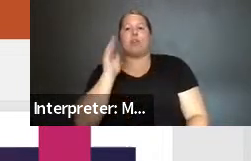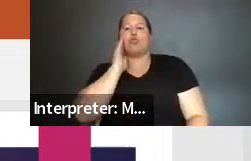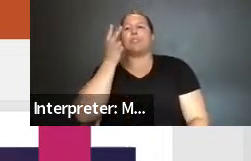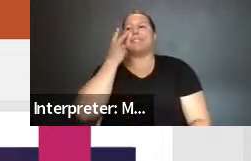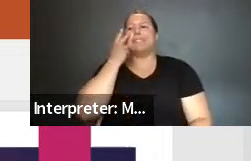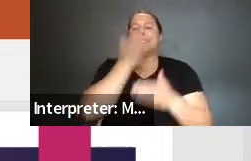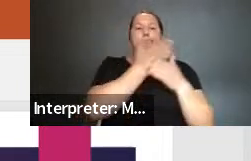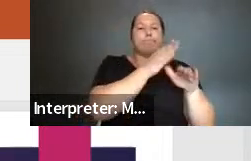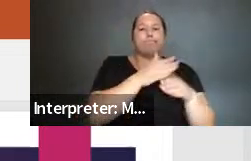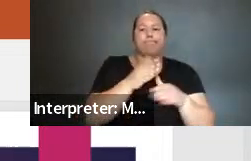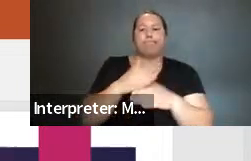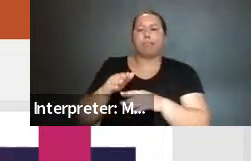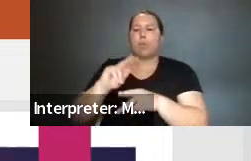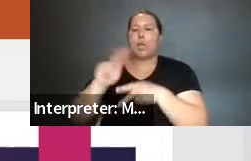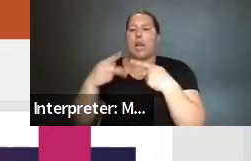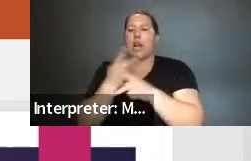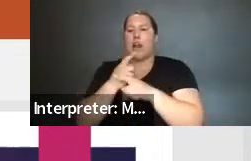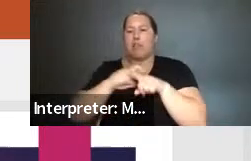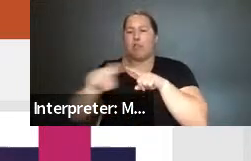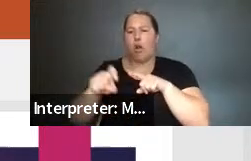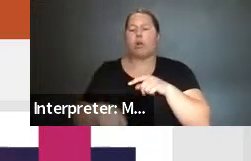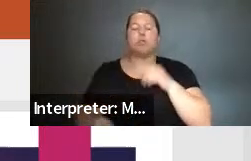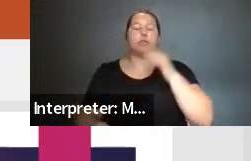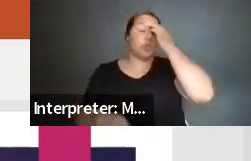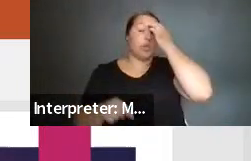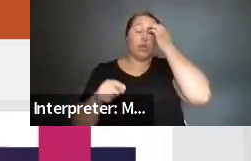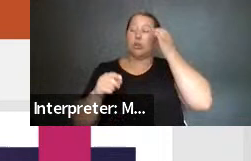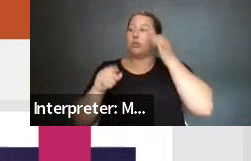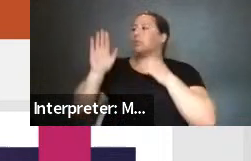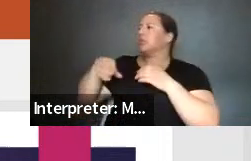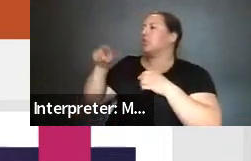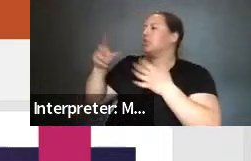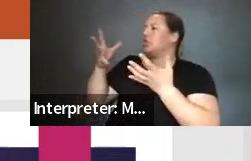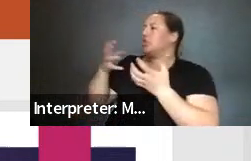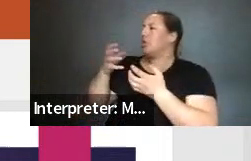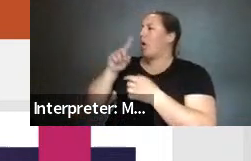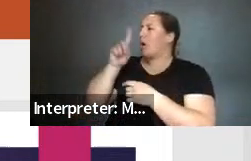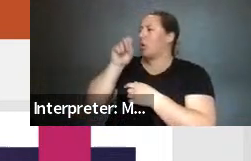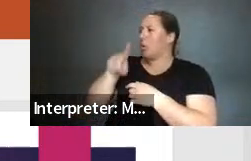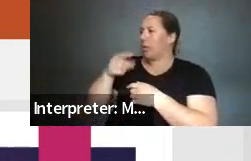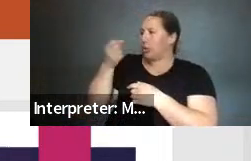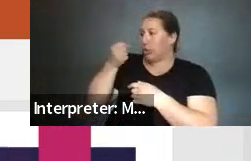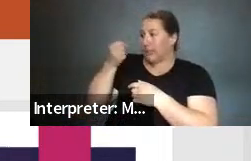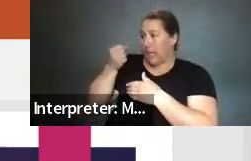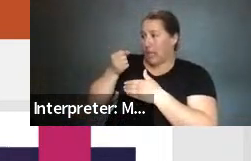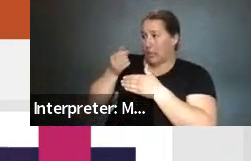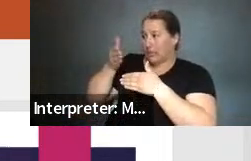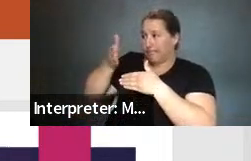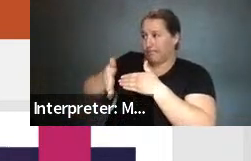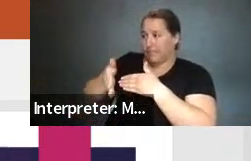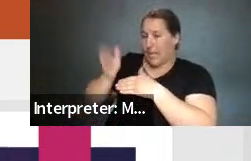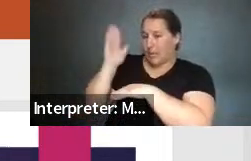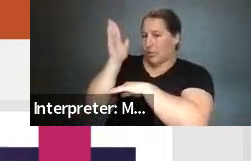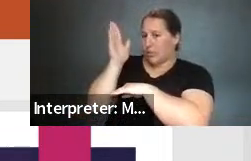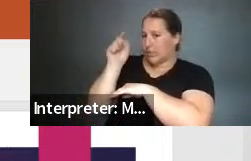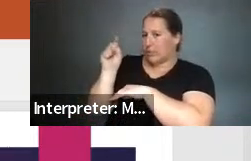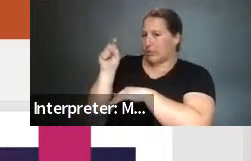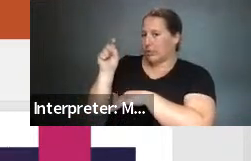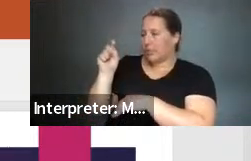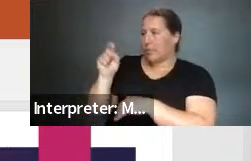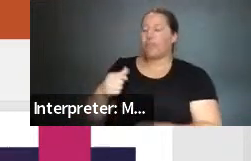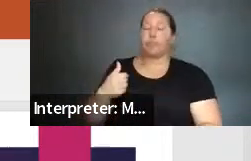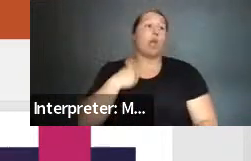calls. Dr. Green, would you like questions held to the end? Or can you accept them? I will throughout? take them as